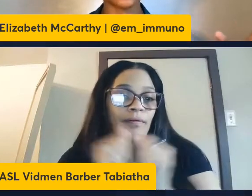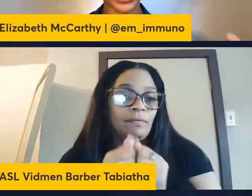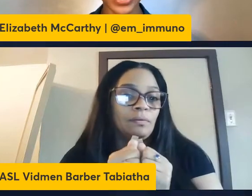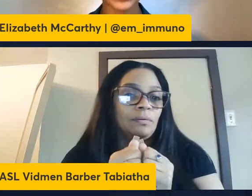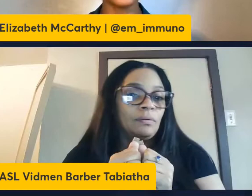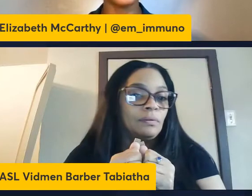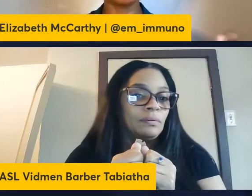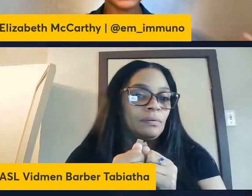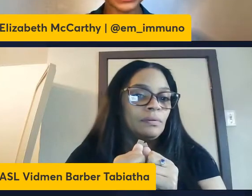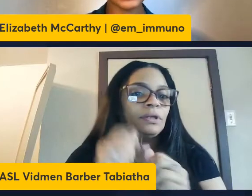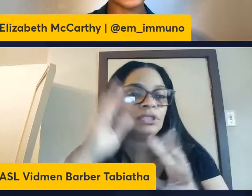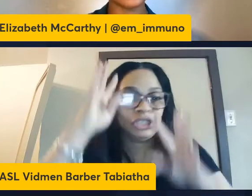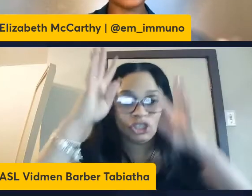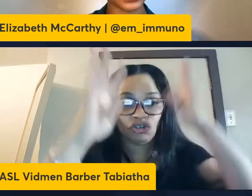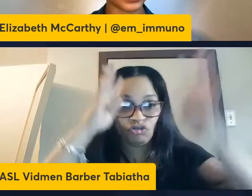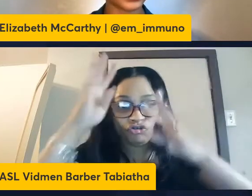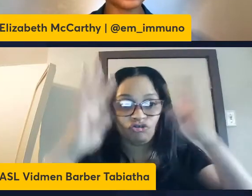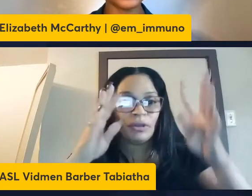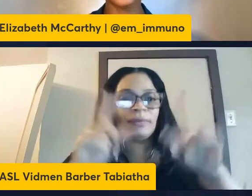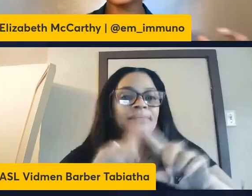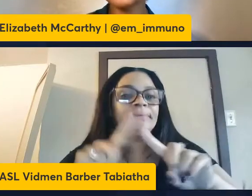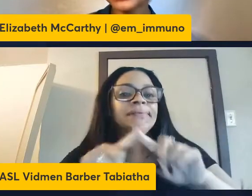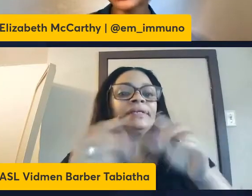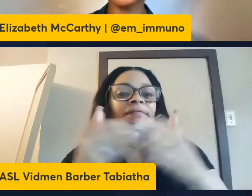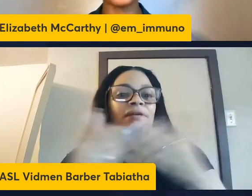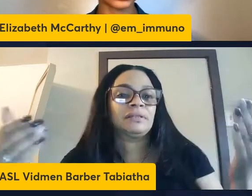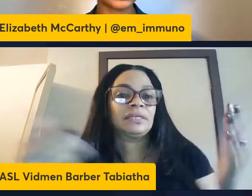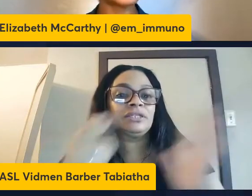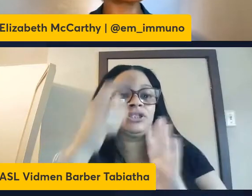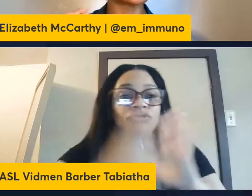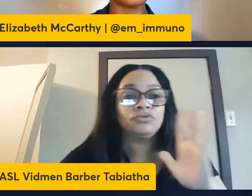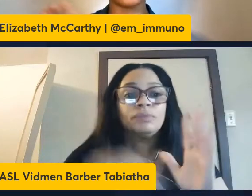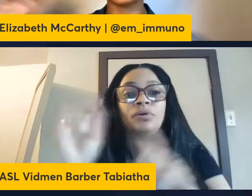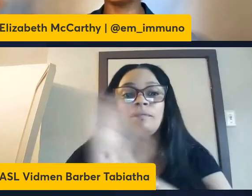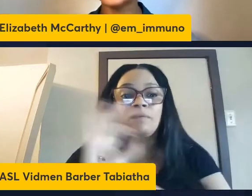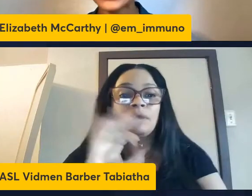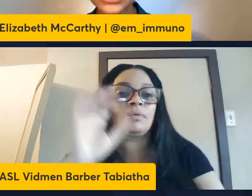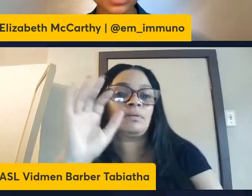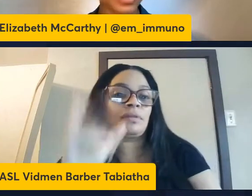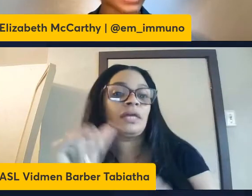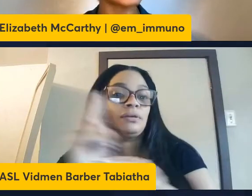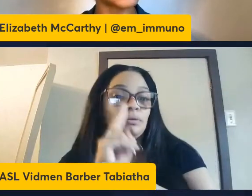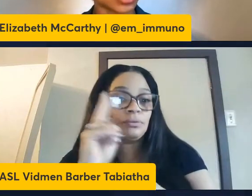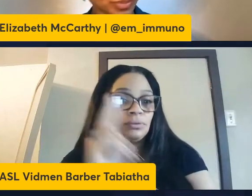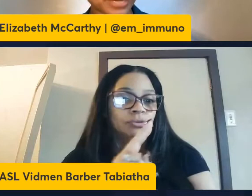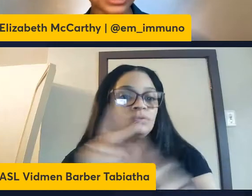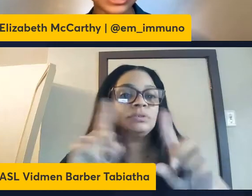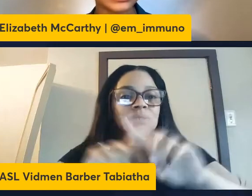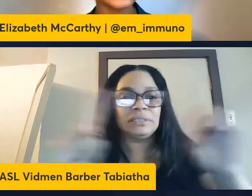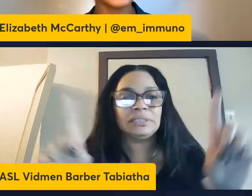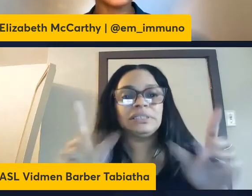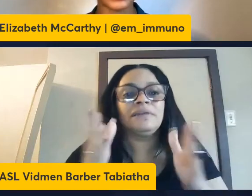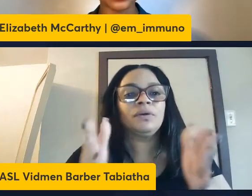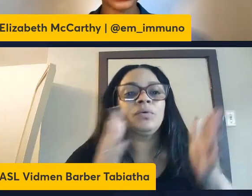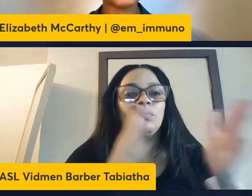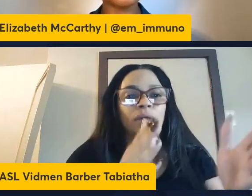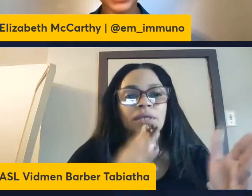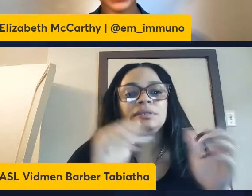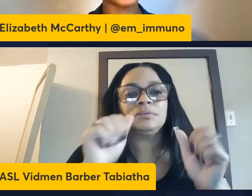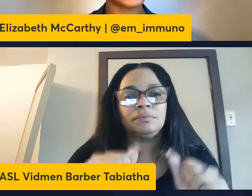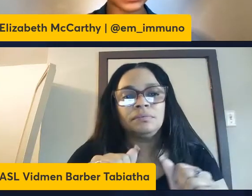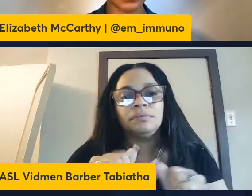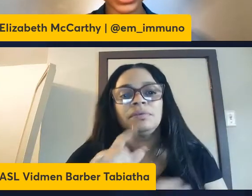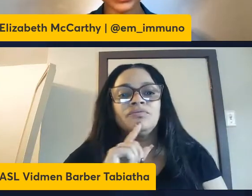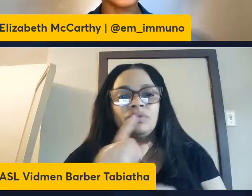starting to create pieces of scripts or functions that perhaps are using different packages or pipelines that can really